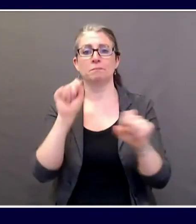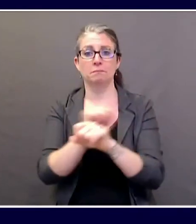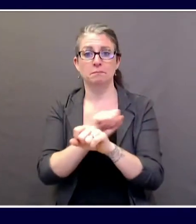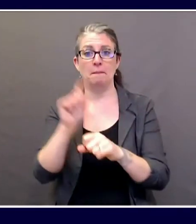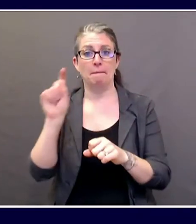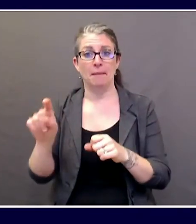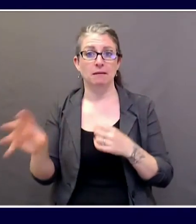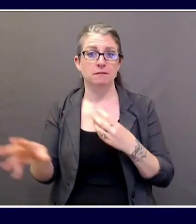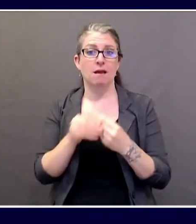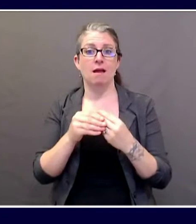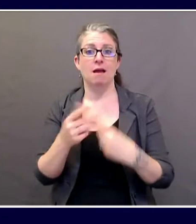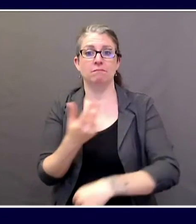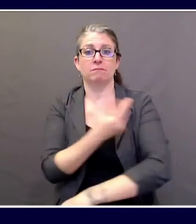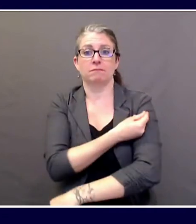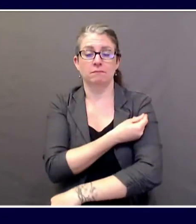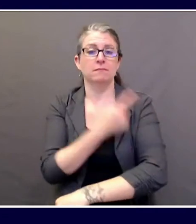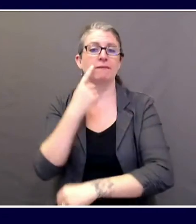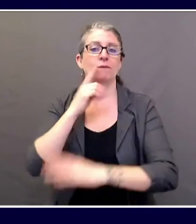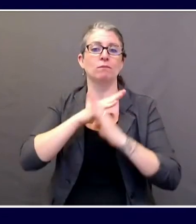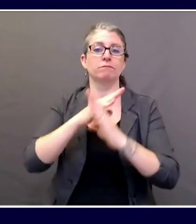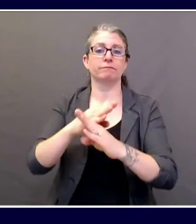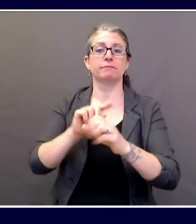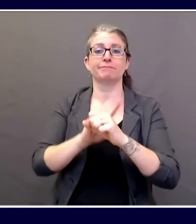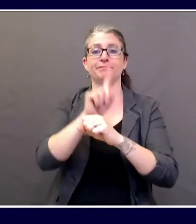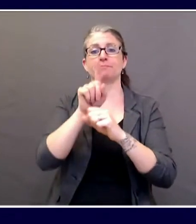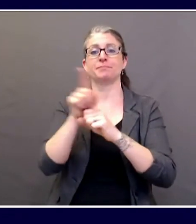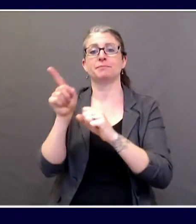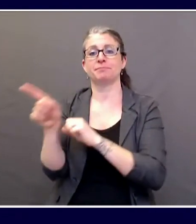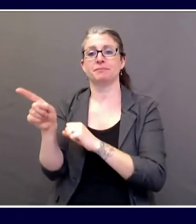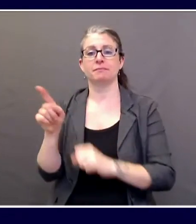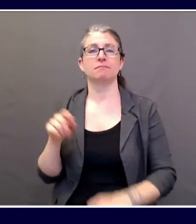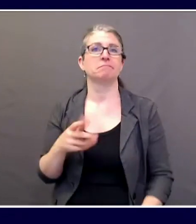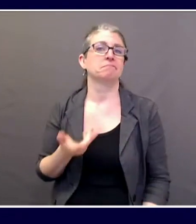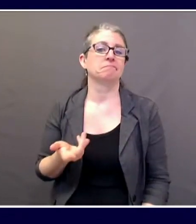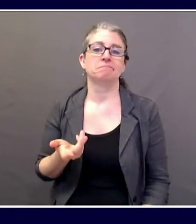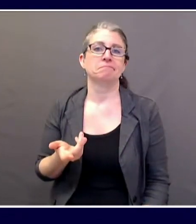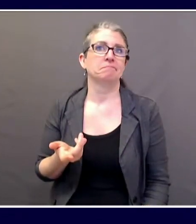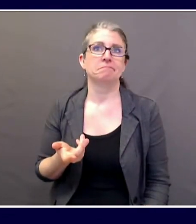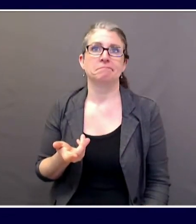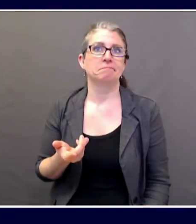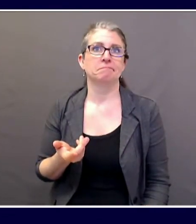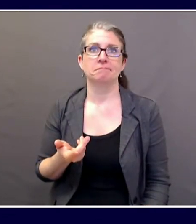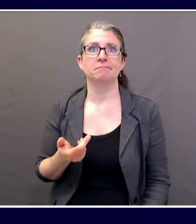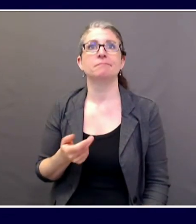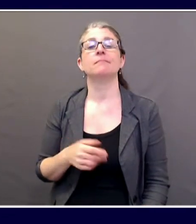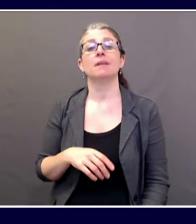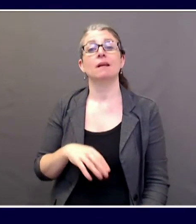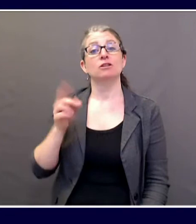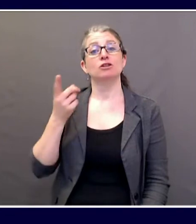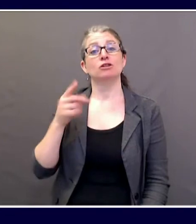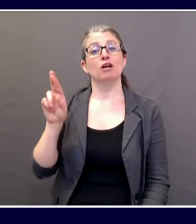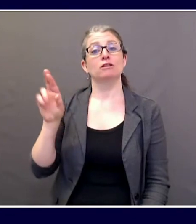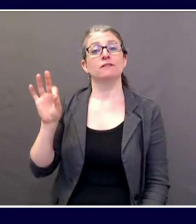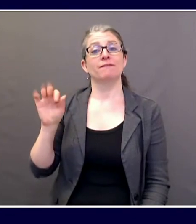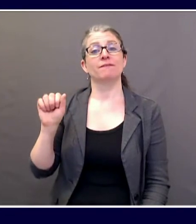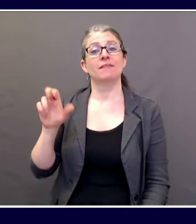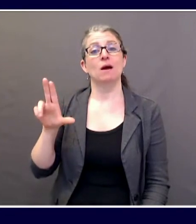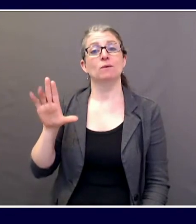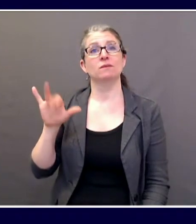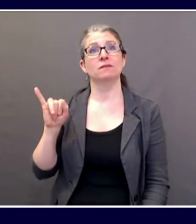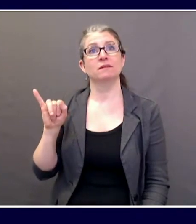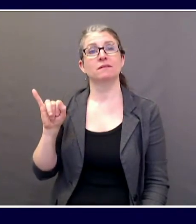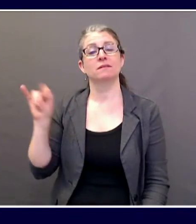step further. I heard him say in the national media around about a week ago that he actually didn't think a booster would